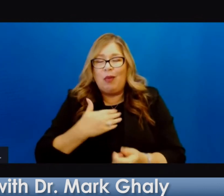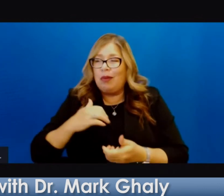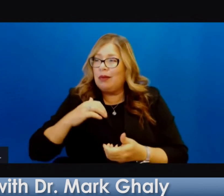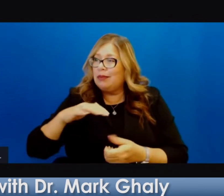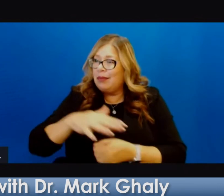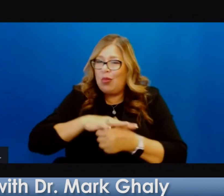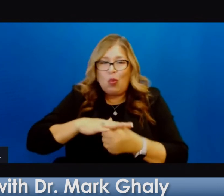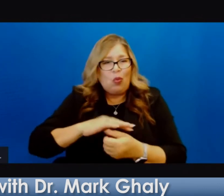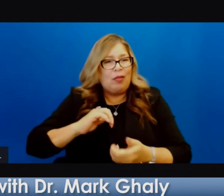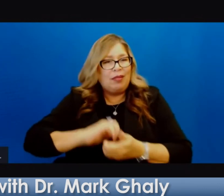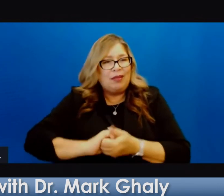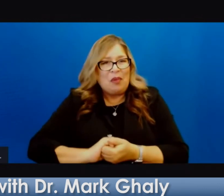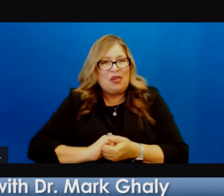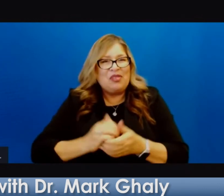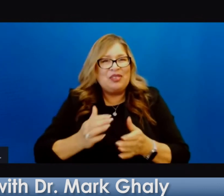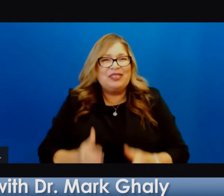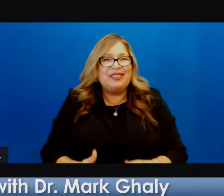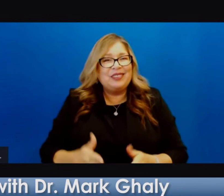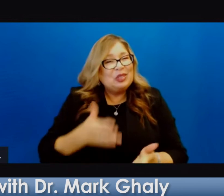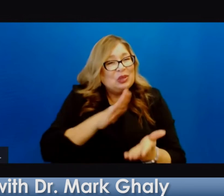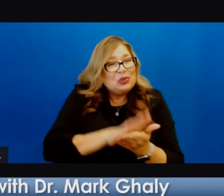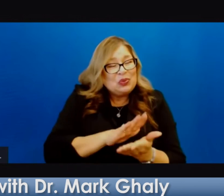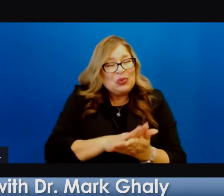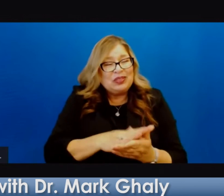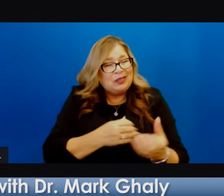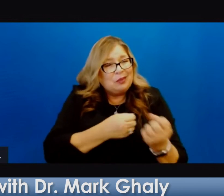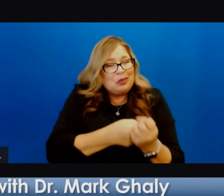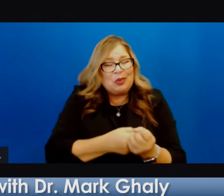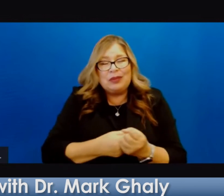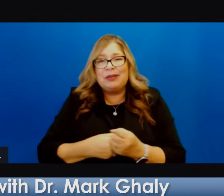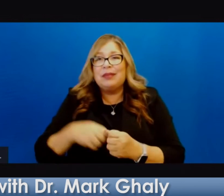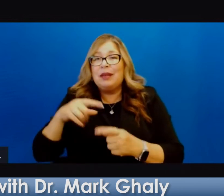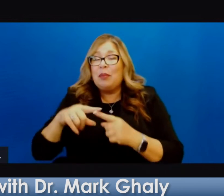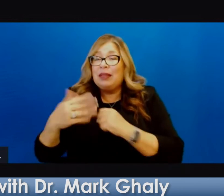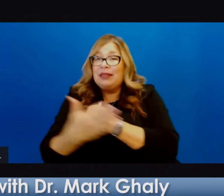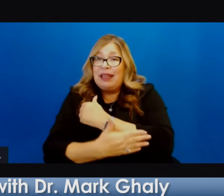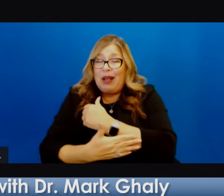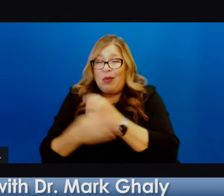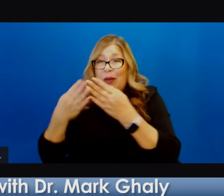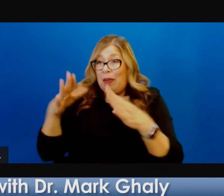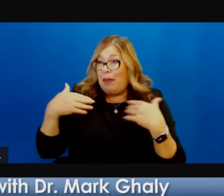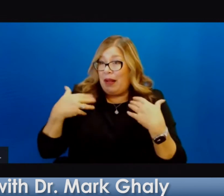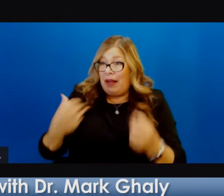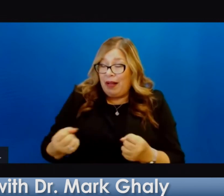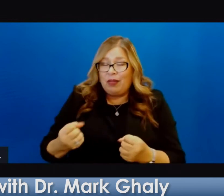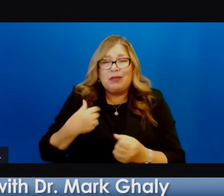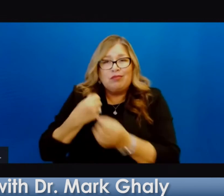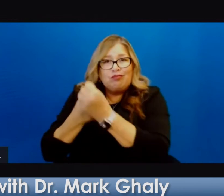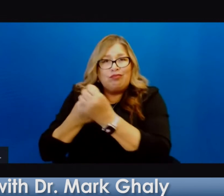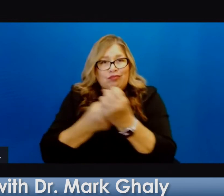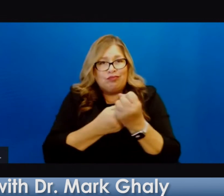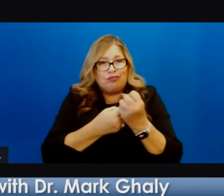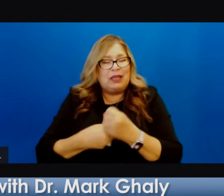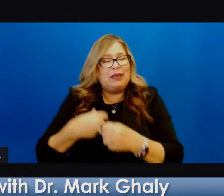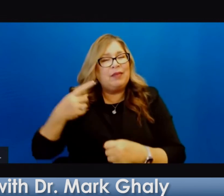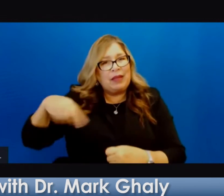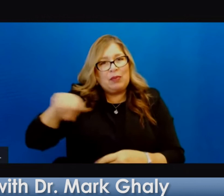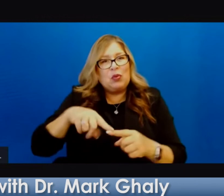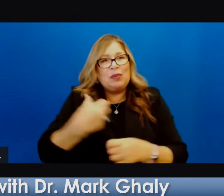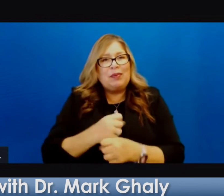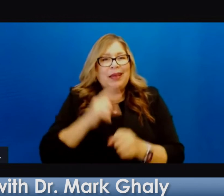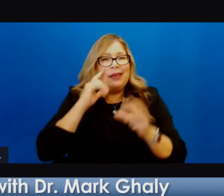both in schools and at the county public health level, to make decisions that are appropriate for their